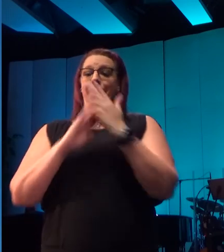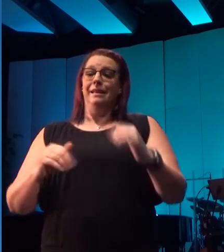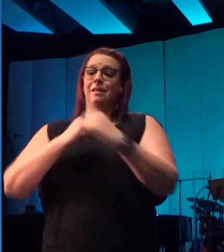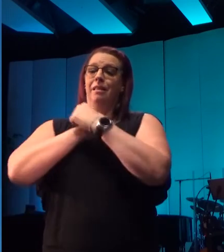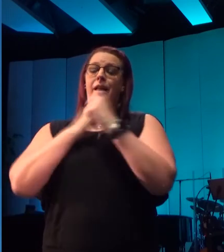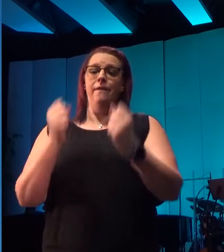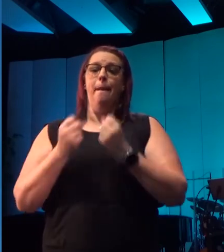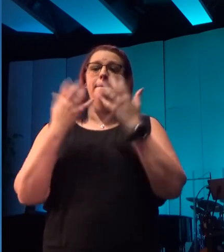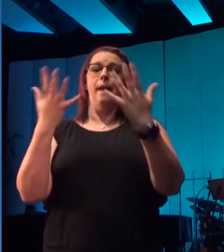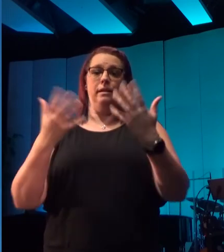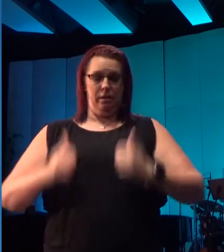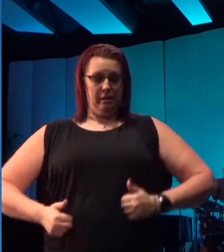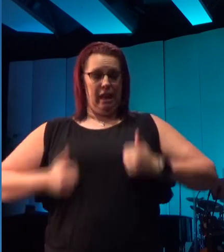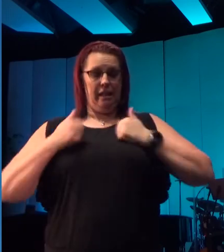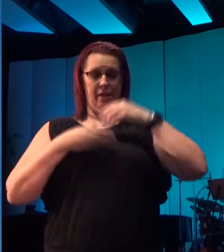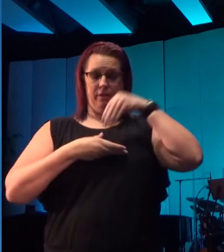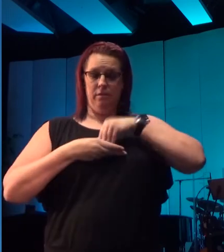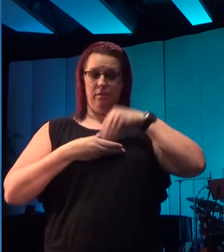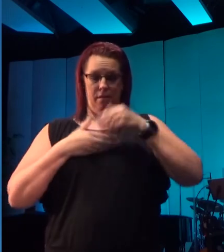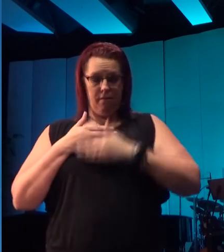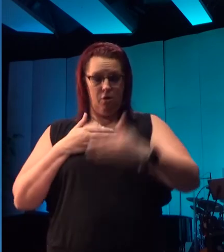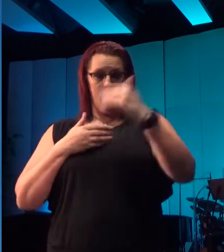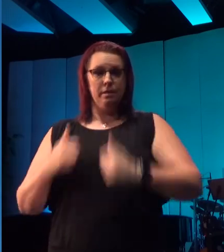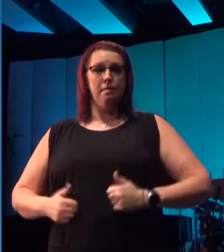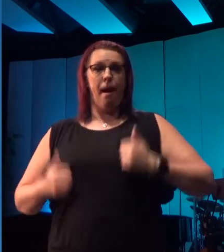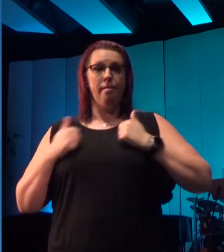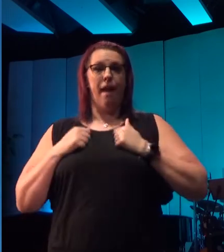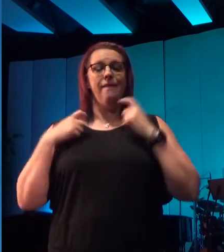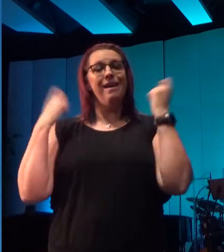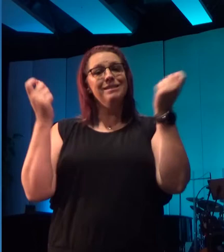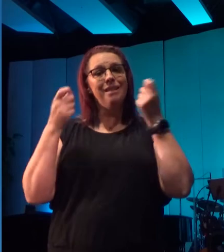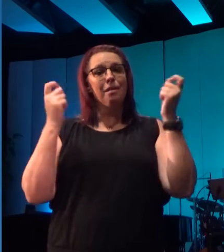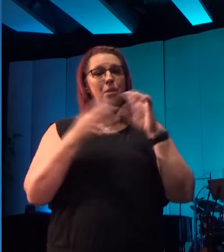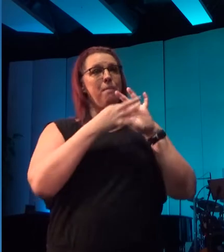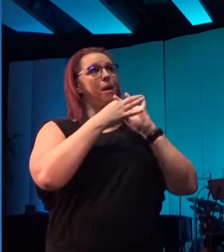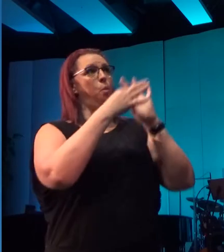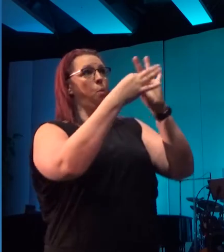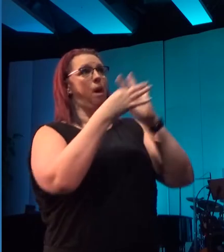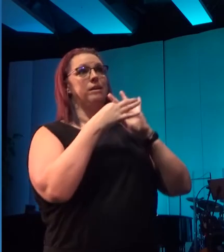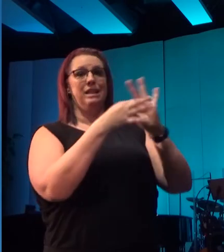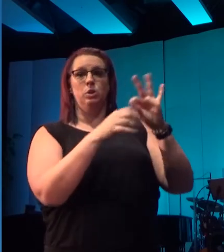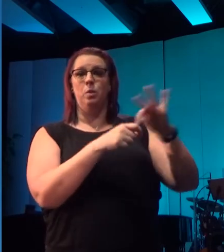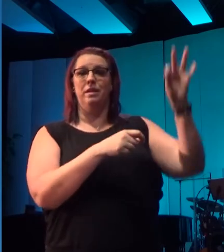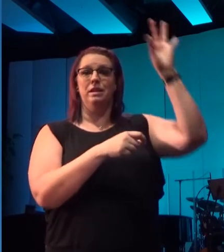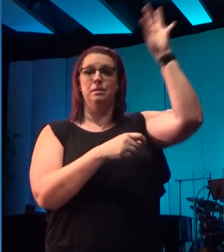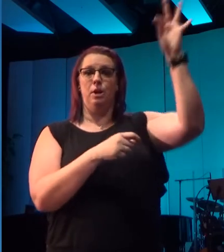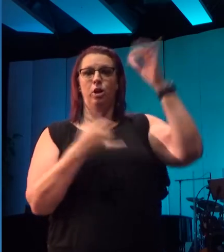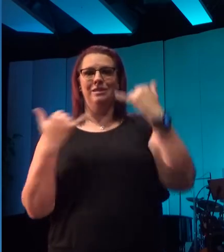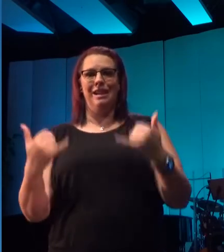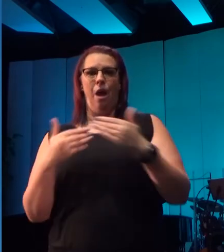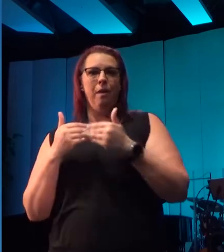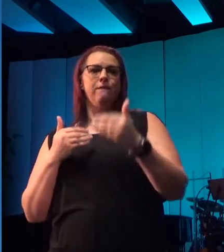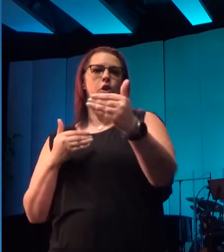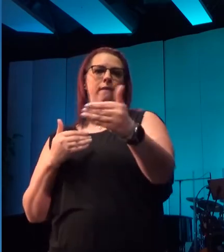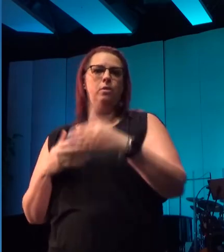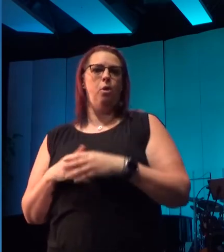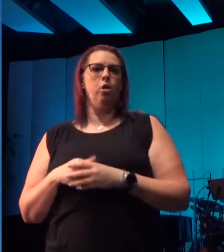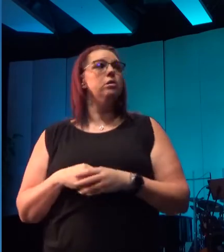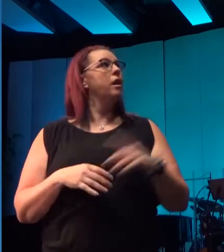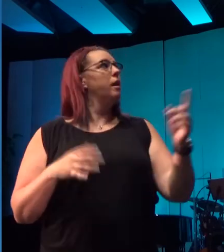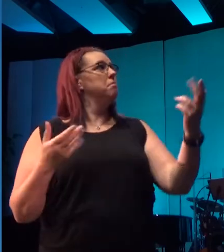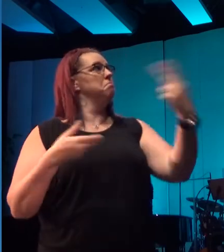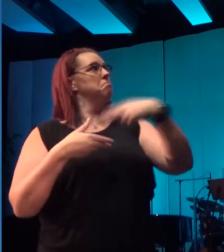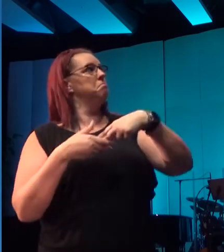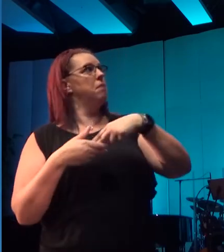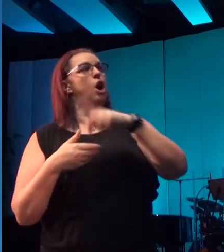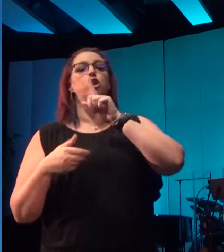abide in me all the days of my life, and I shall celebrate my oneness with Spirit now and forevermore. Together. Surely